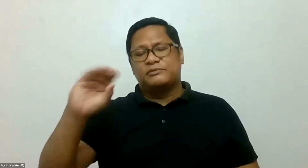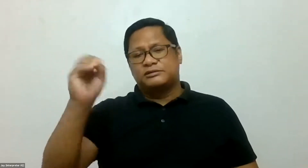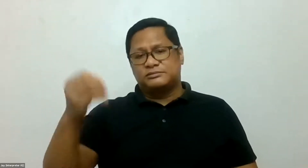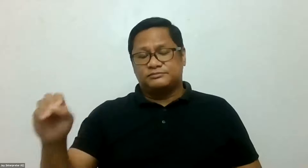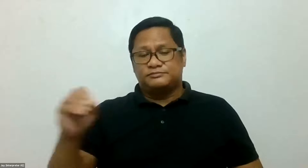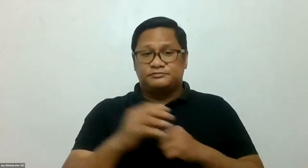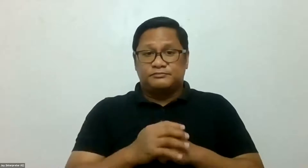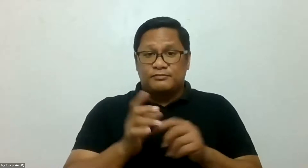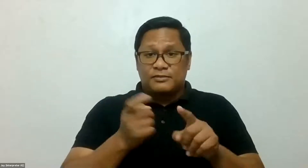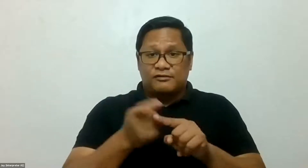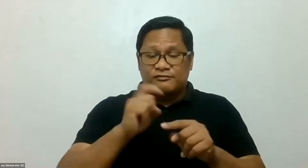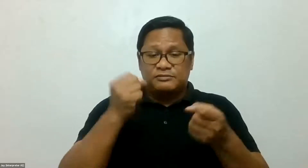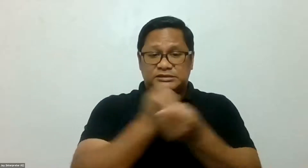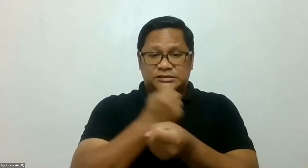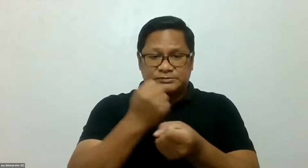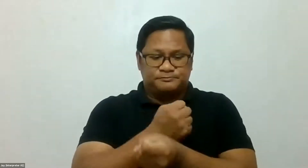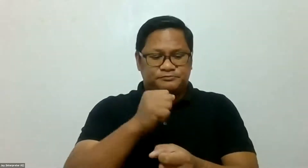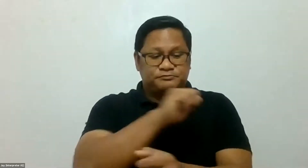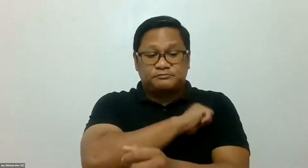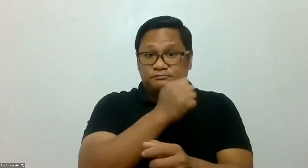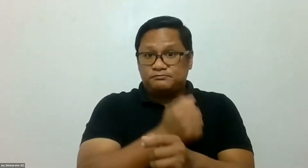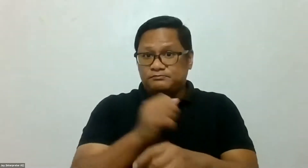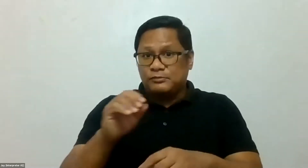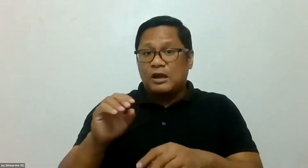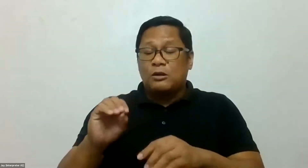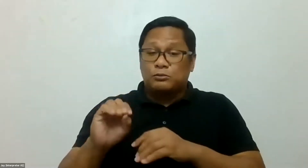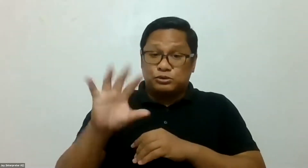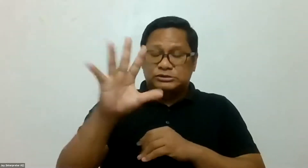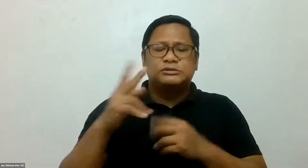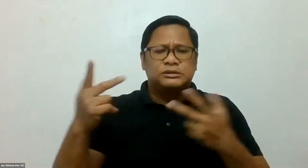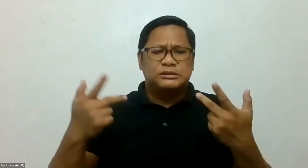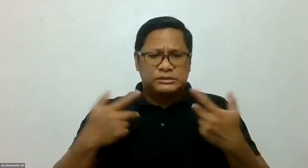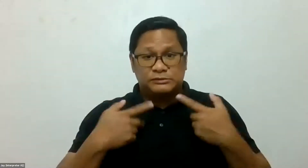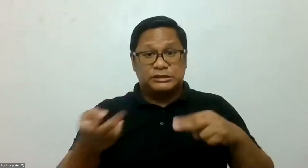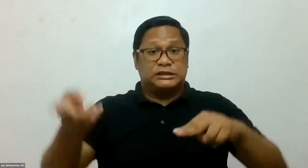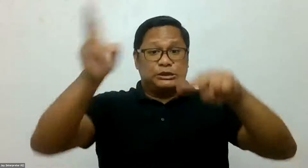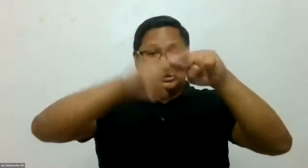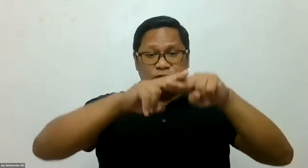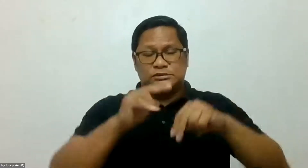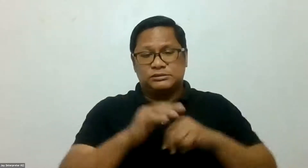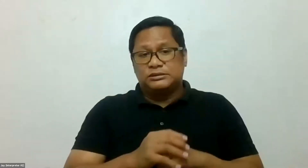to the Statistics Authority's projection, this will increase